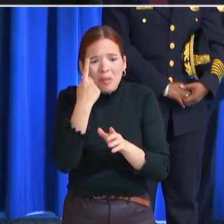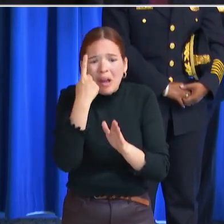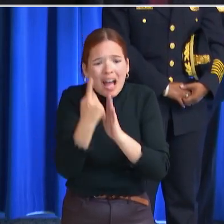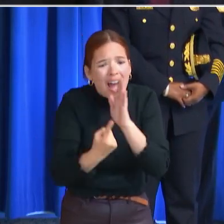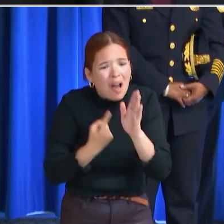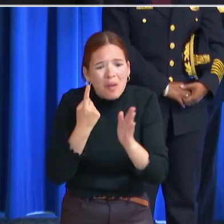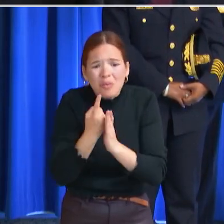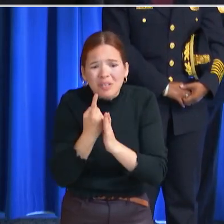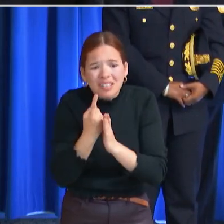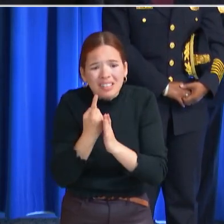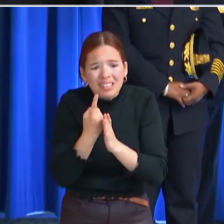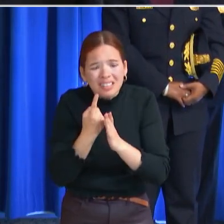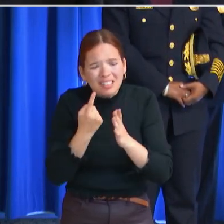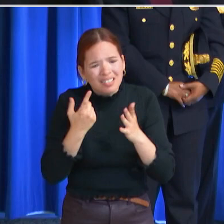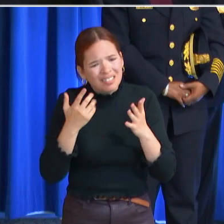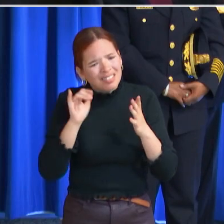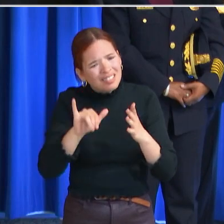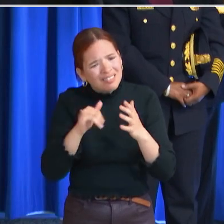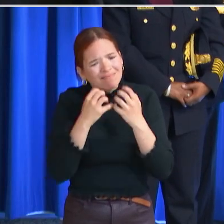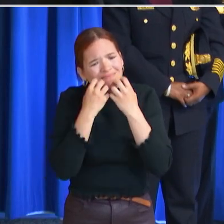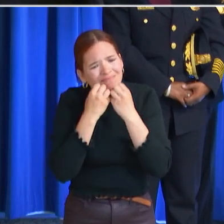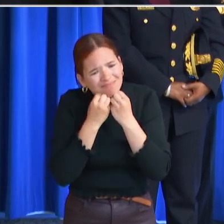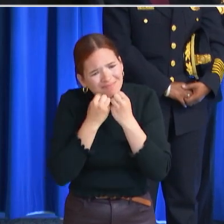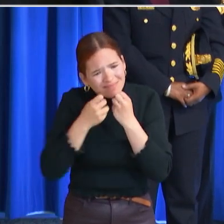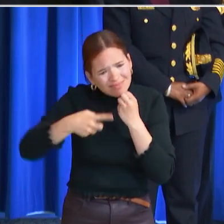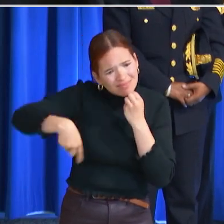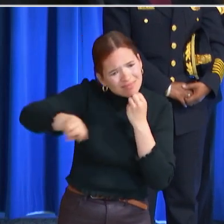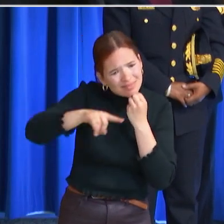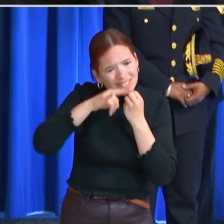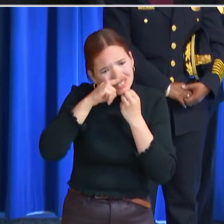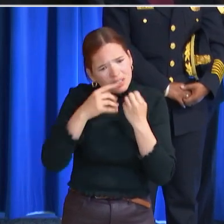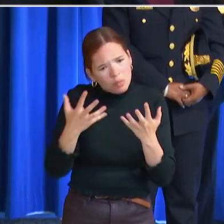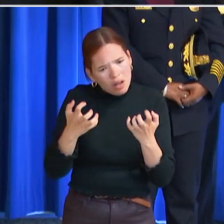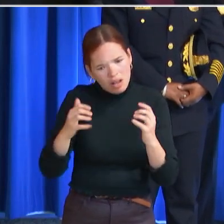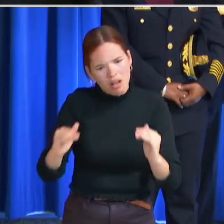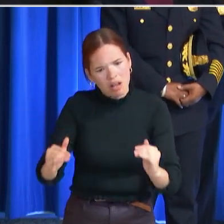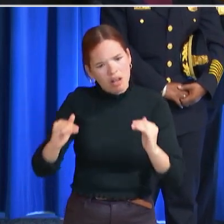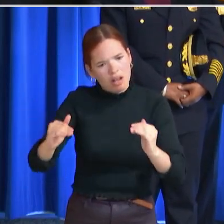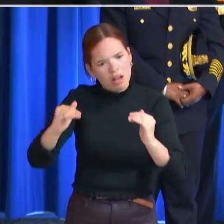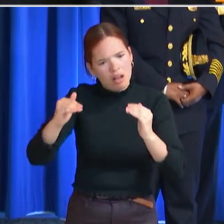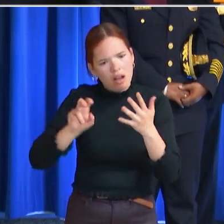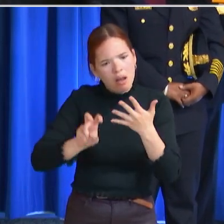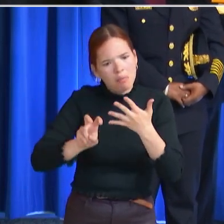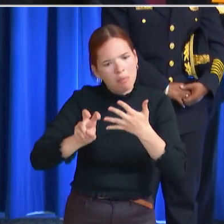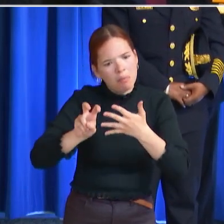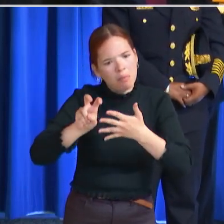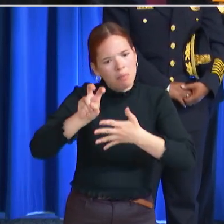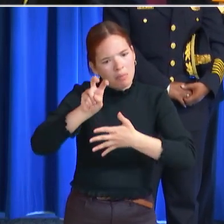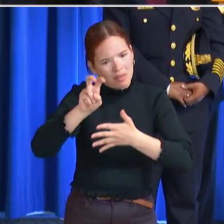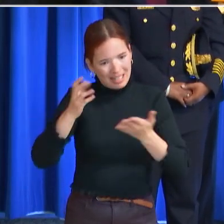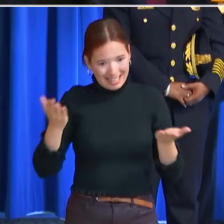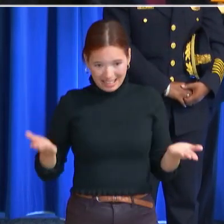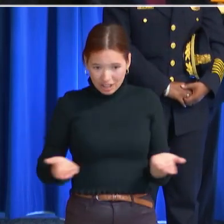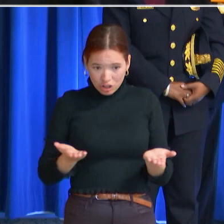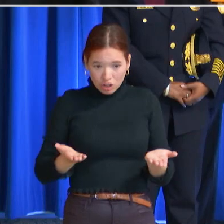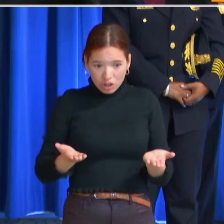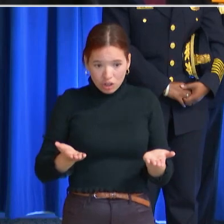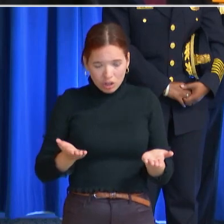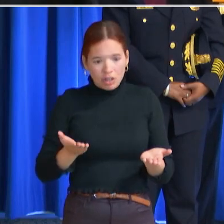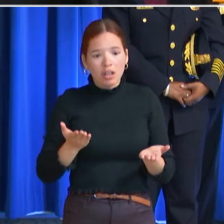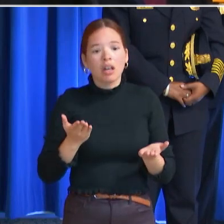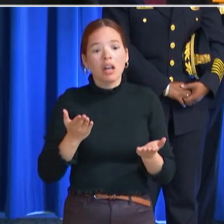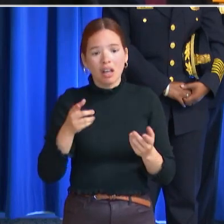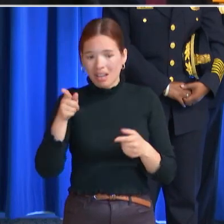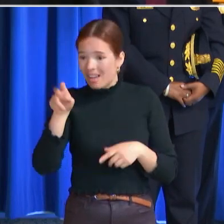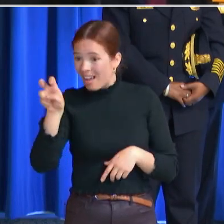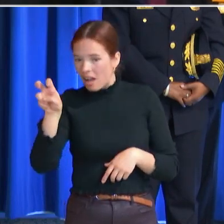that means something to these kids. And to be able to elevate to the level where I am here, and then lateral move and elevate to